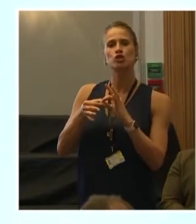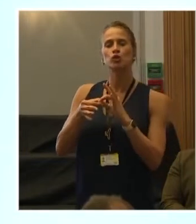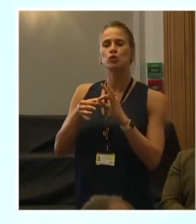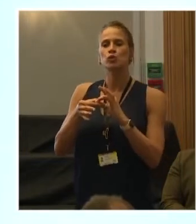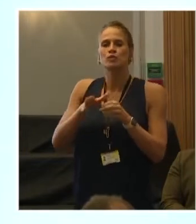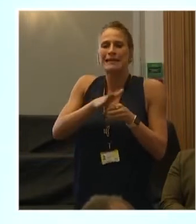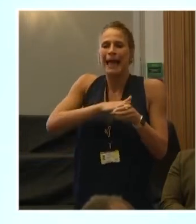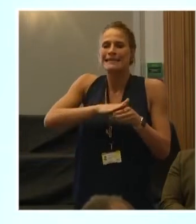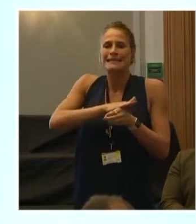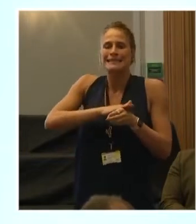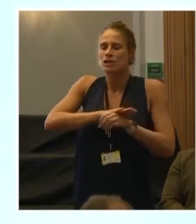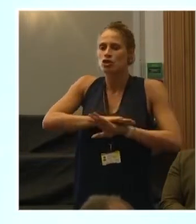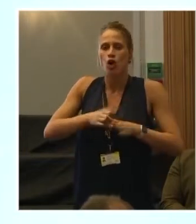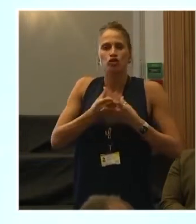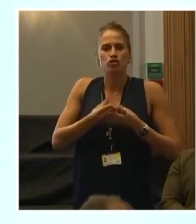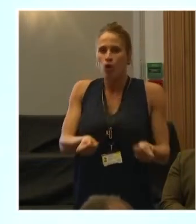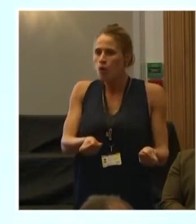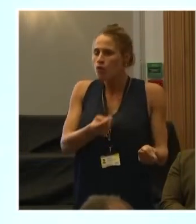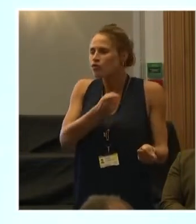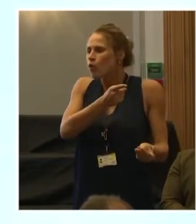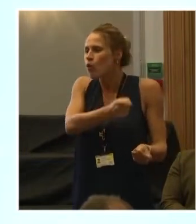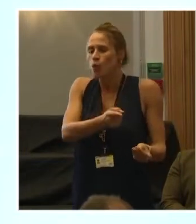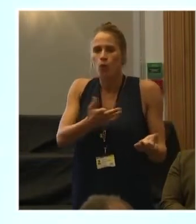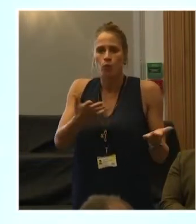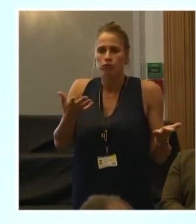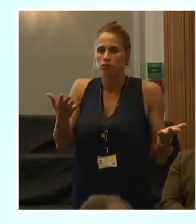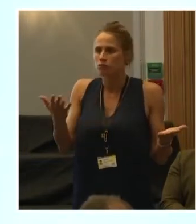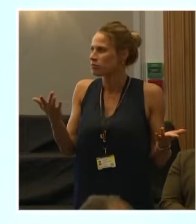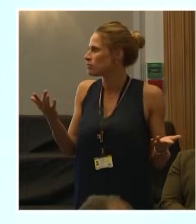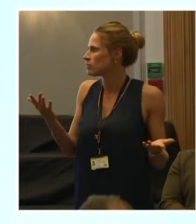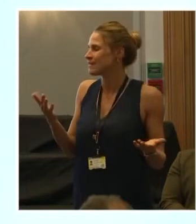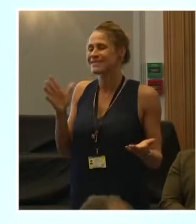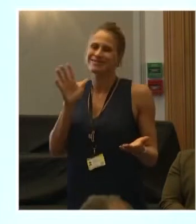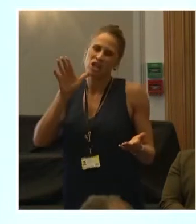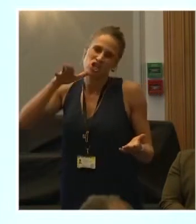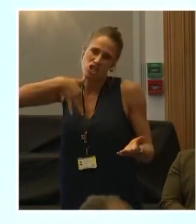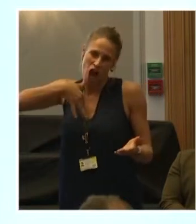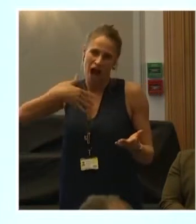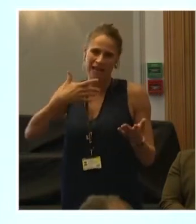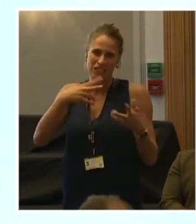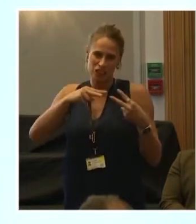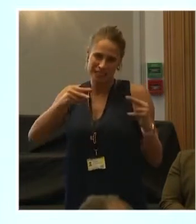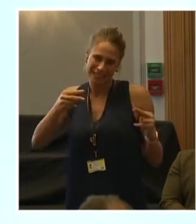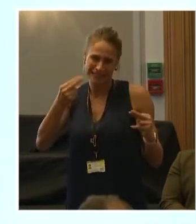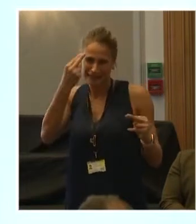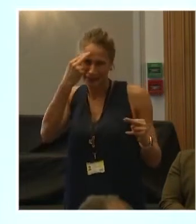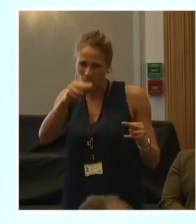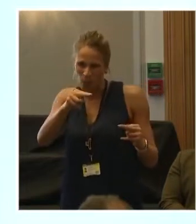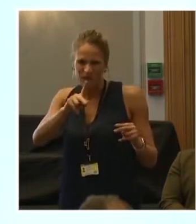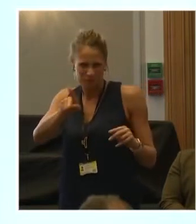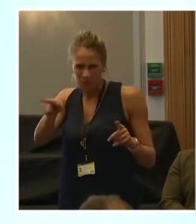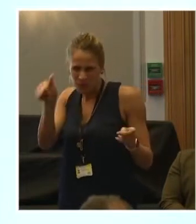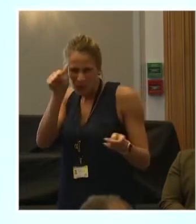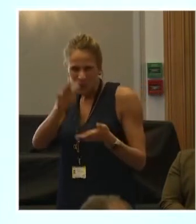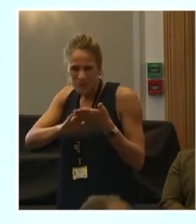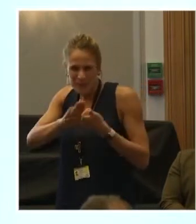cases, variation finding, etc. And much to Kate's dismay, I call it shy genes, but I think everyone understands what I mean when I say that. And